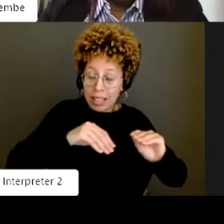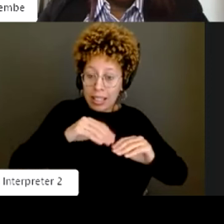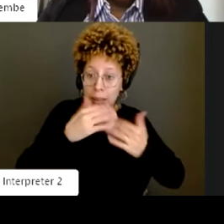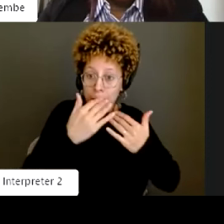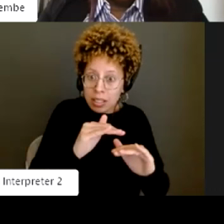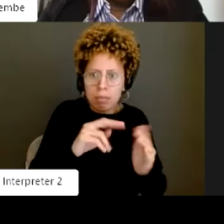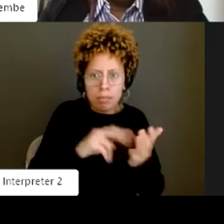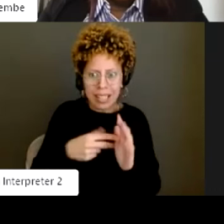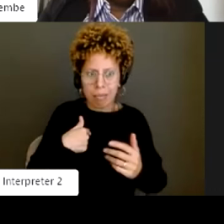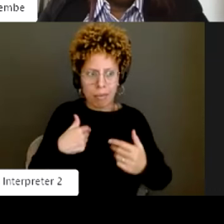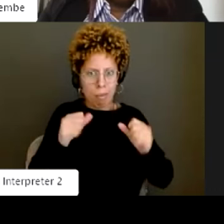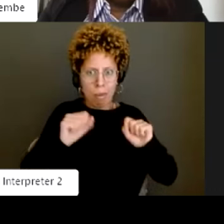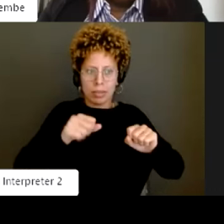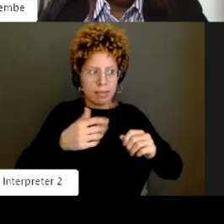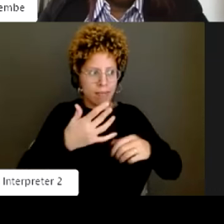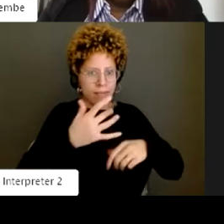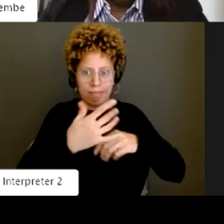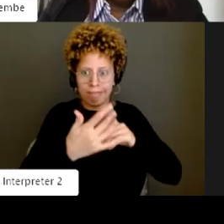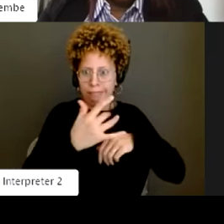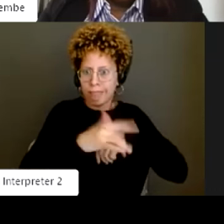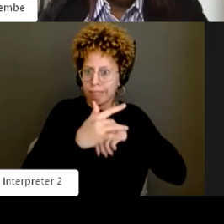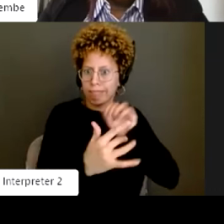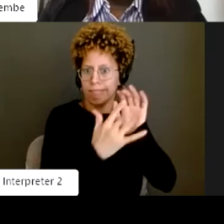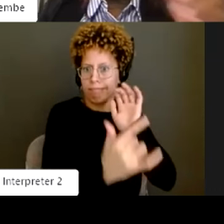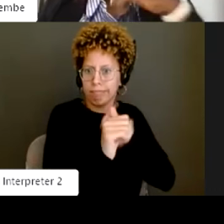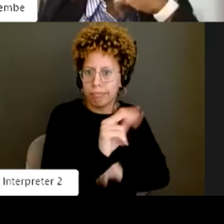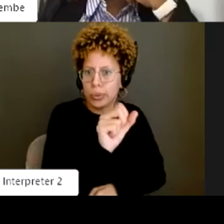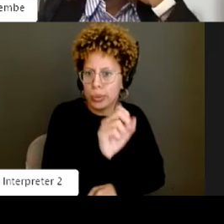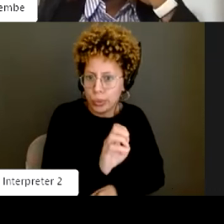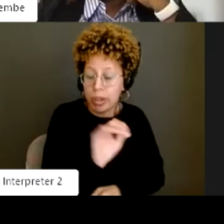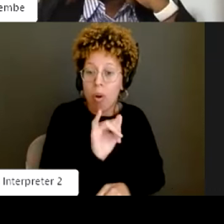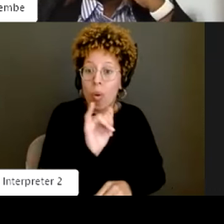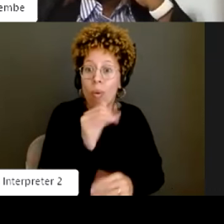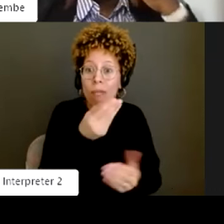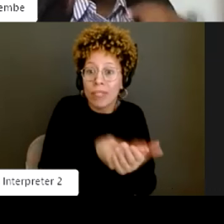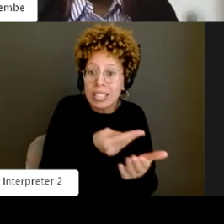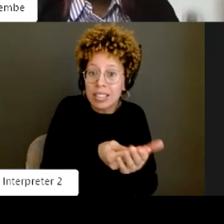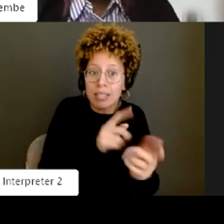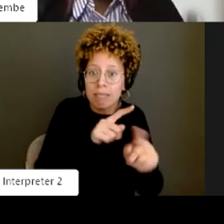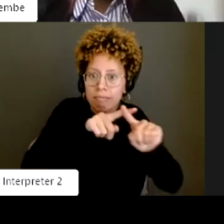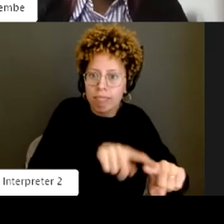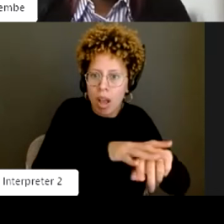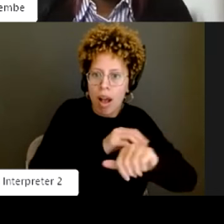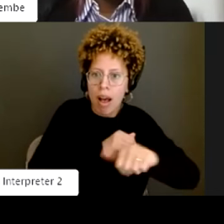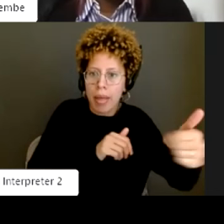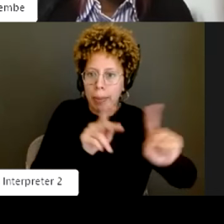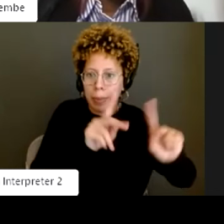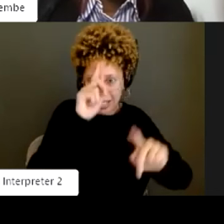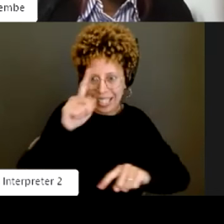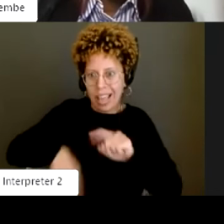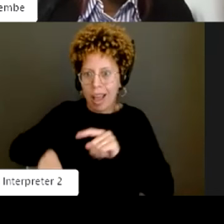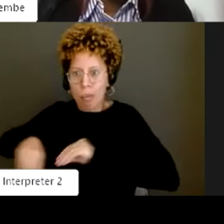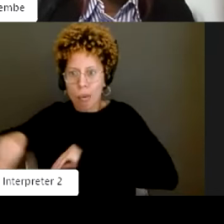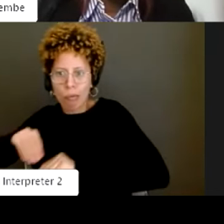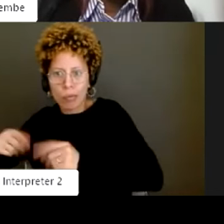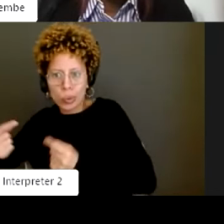abuse. And as they might be physically dependent on others because they cannot do things on their own. Another one is the issue of barriers